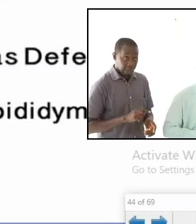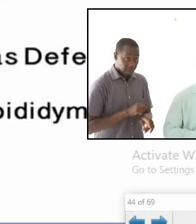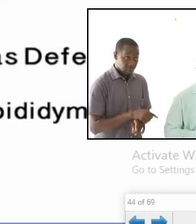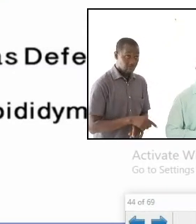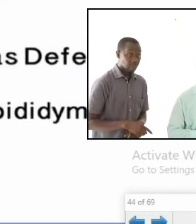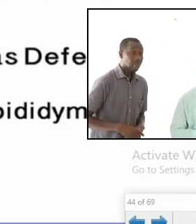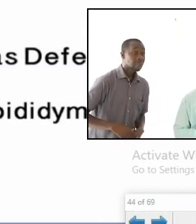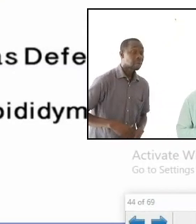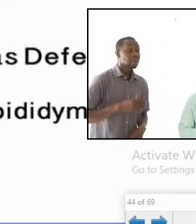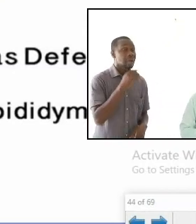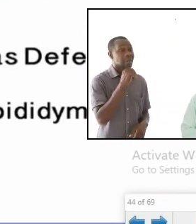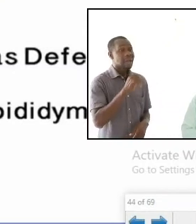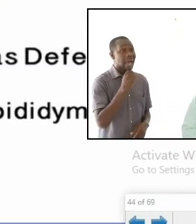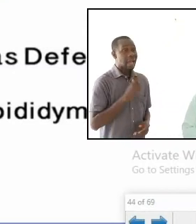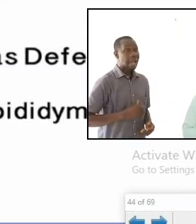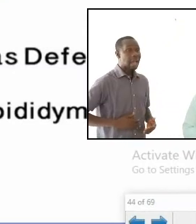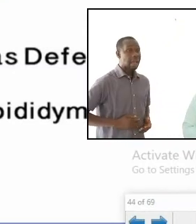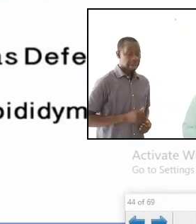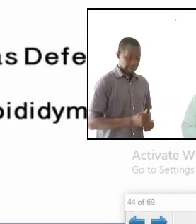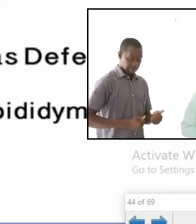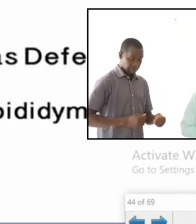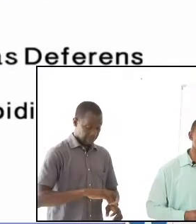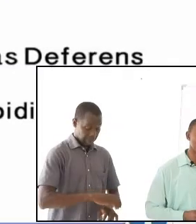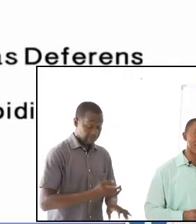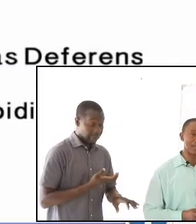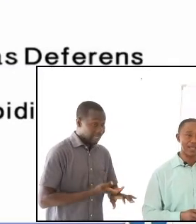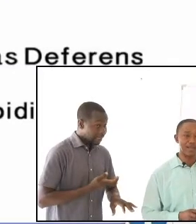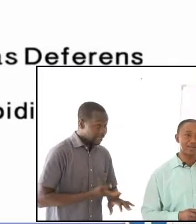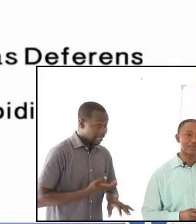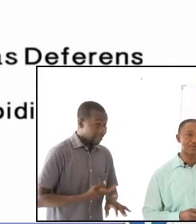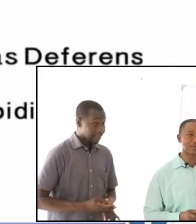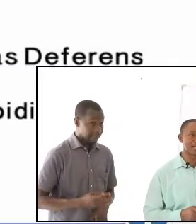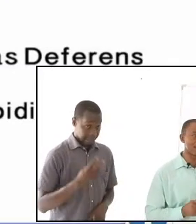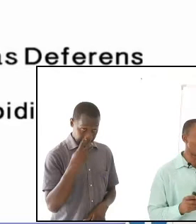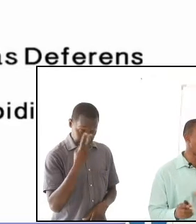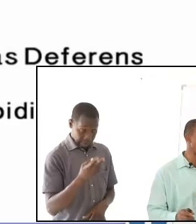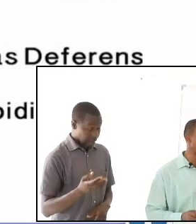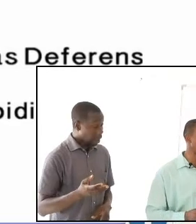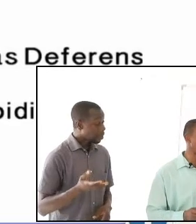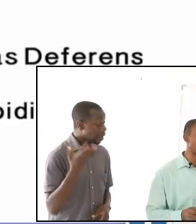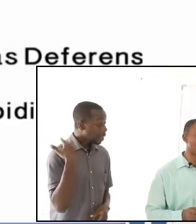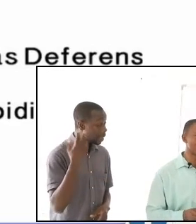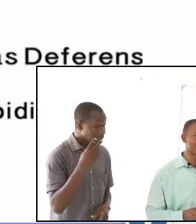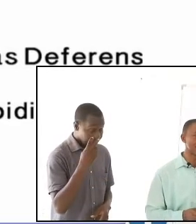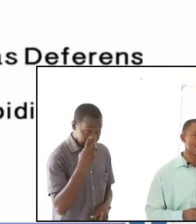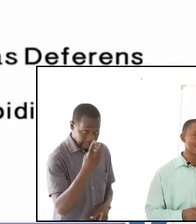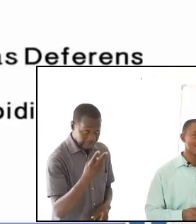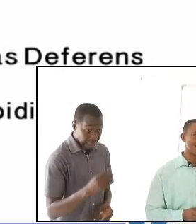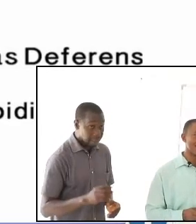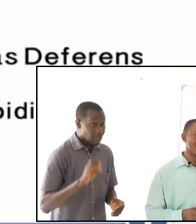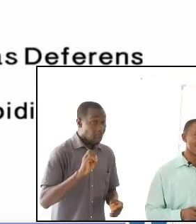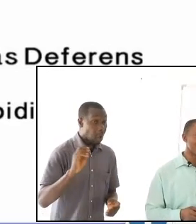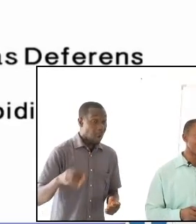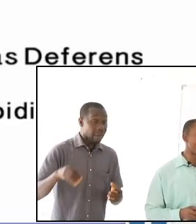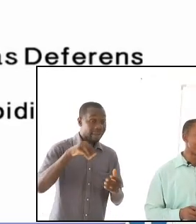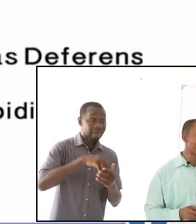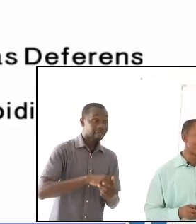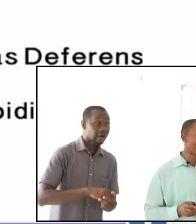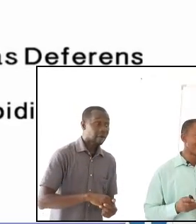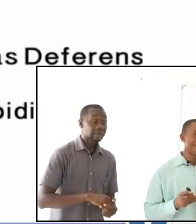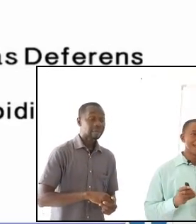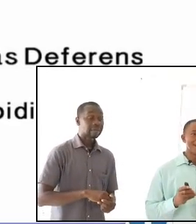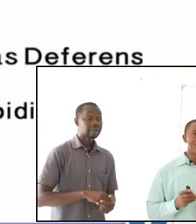human reproductive system. We earlier on looked at the organs involved,